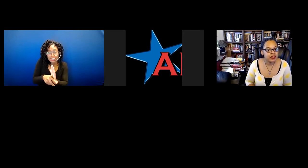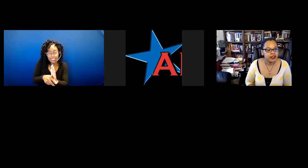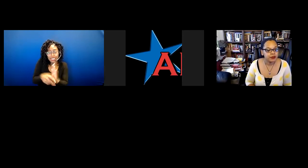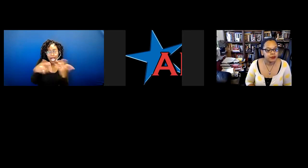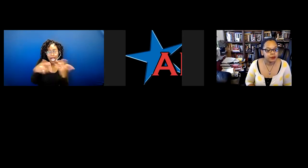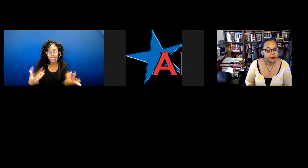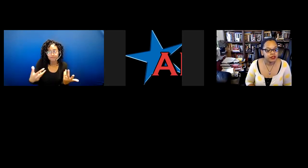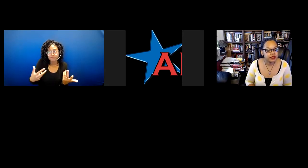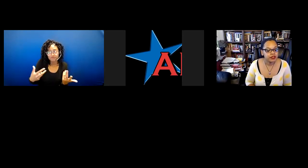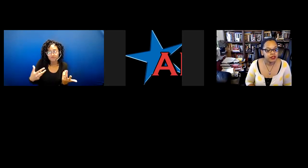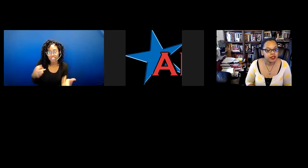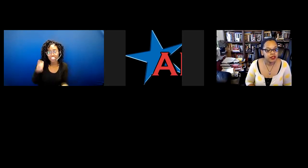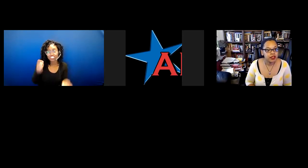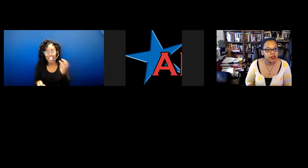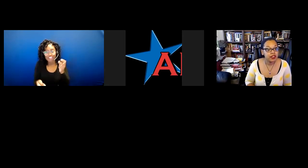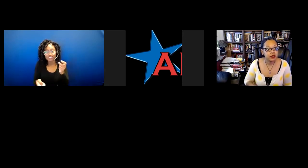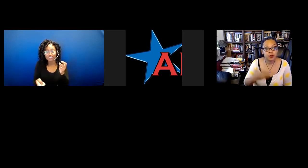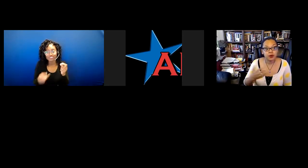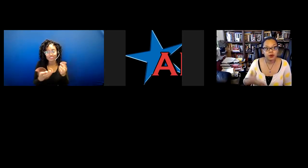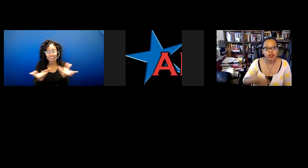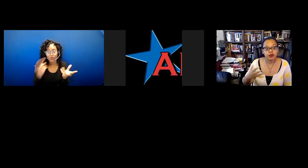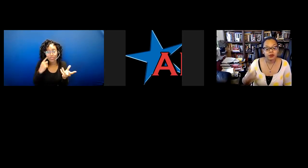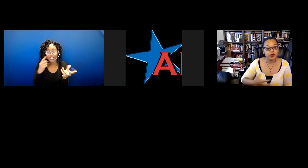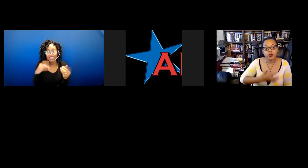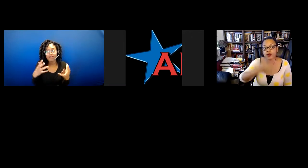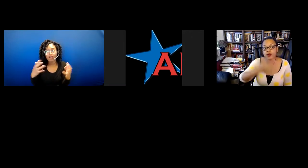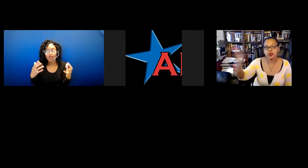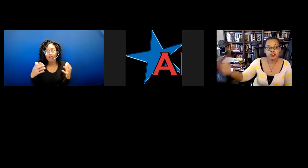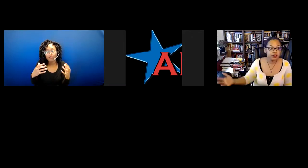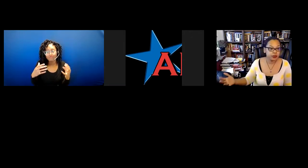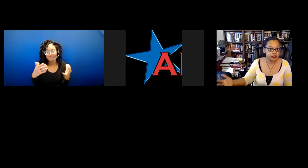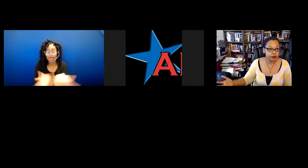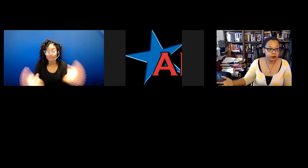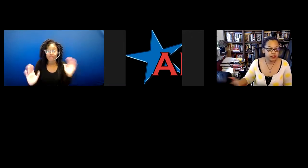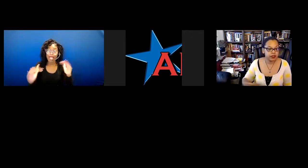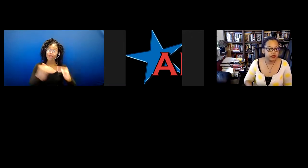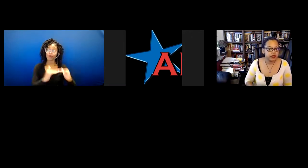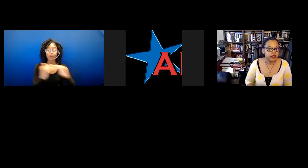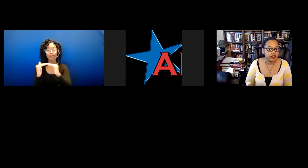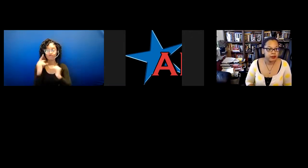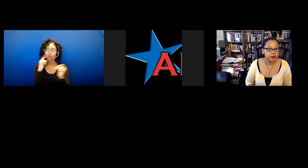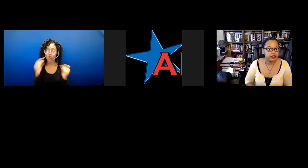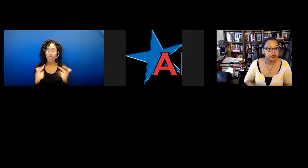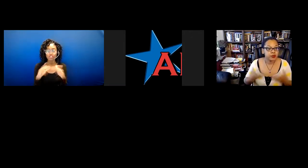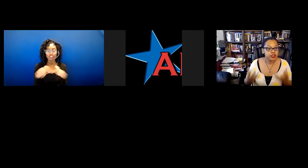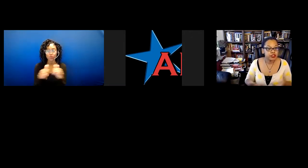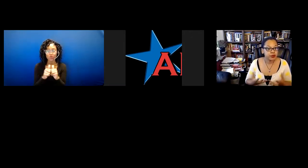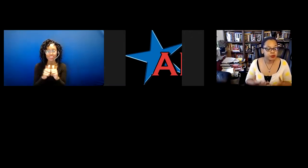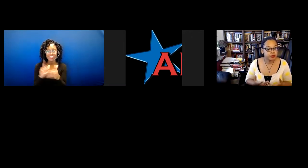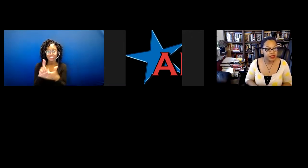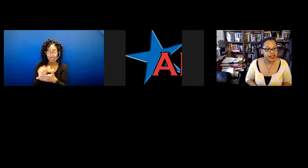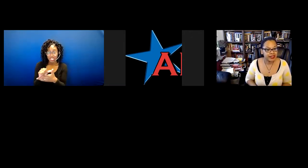that was equal or equitable for all children with disabilities, which was its